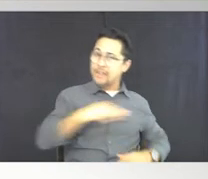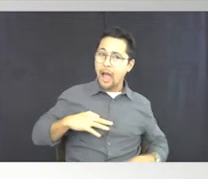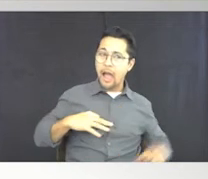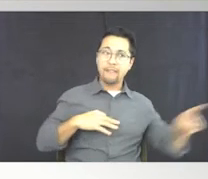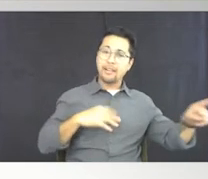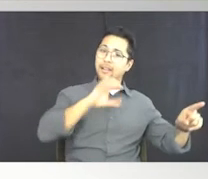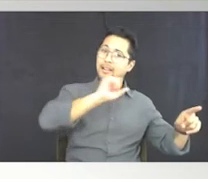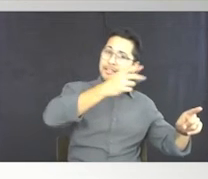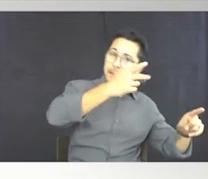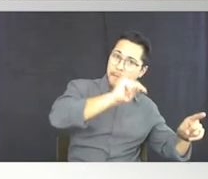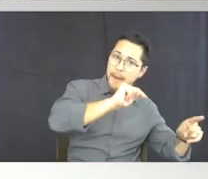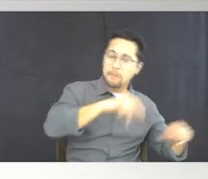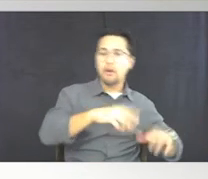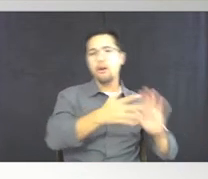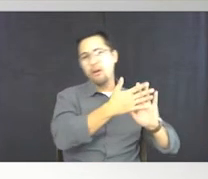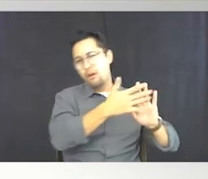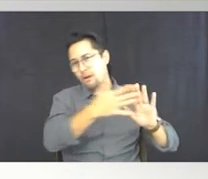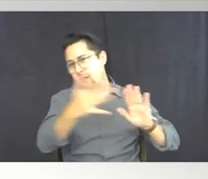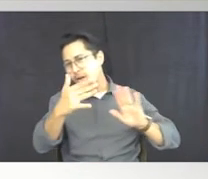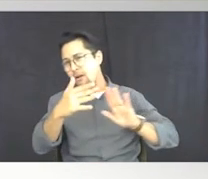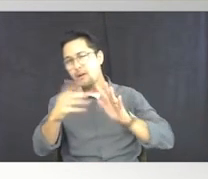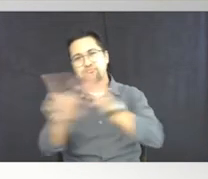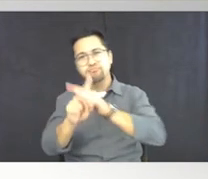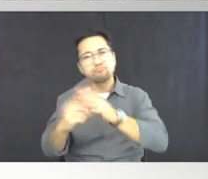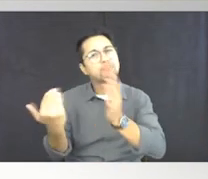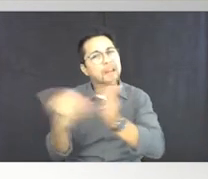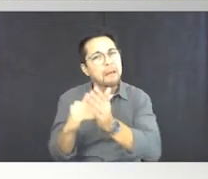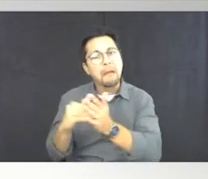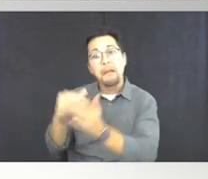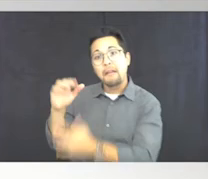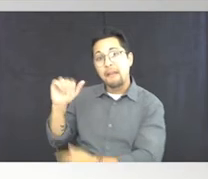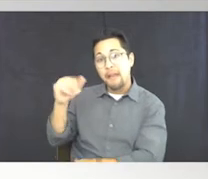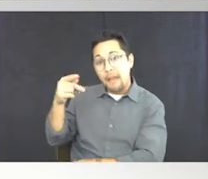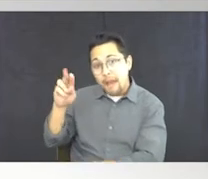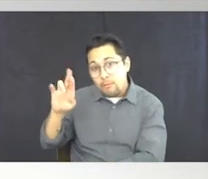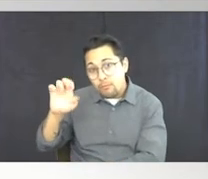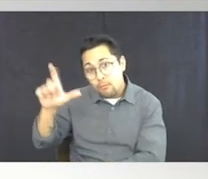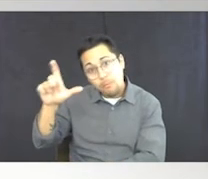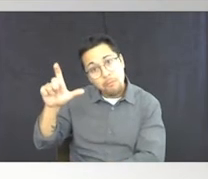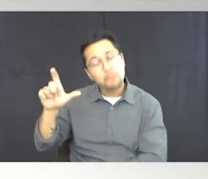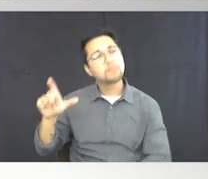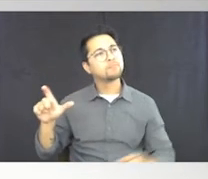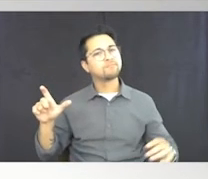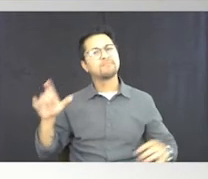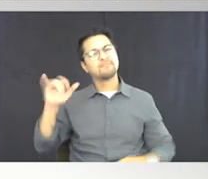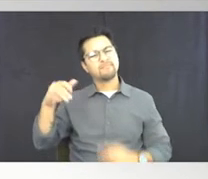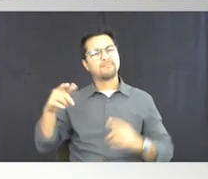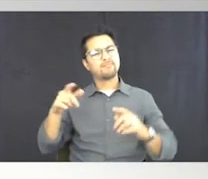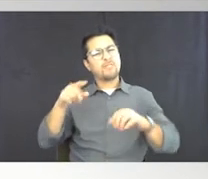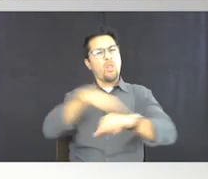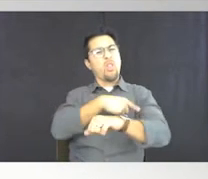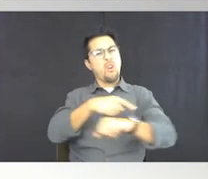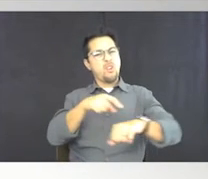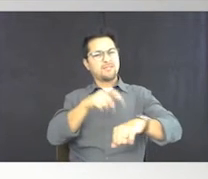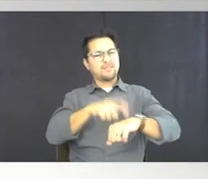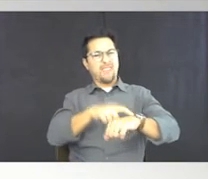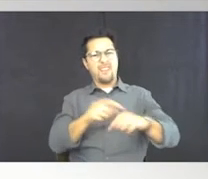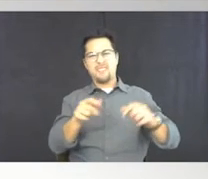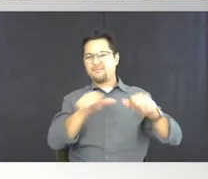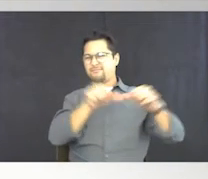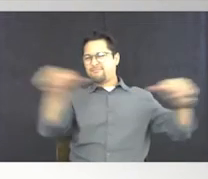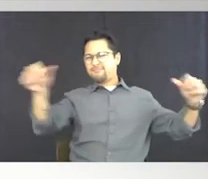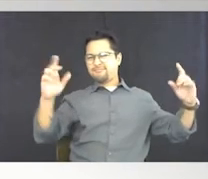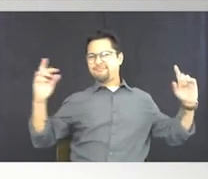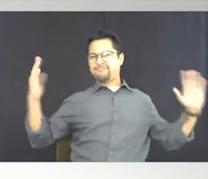September and then again in April, that's a long time. So that